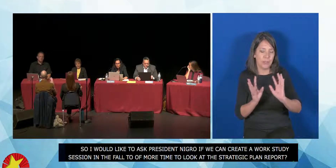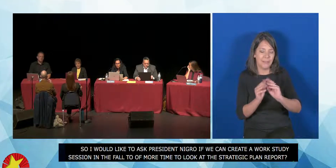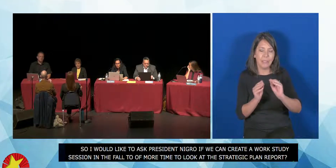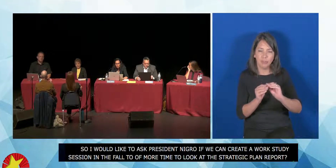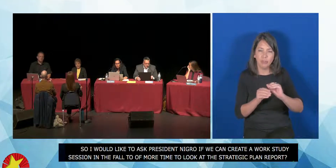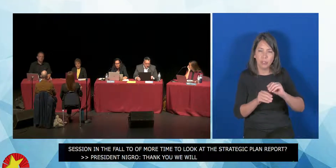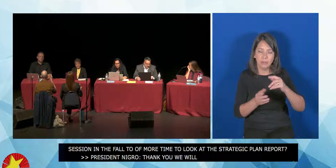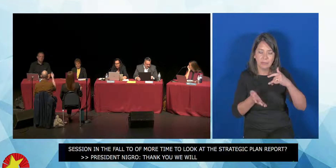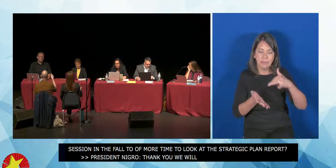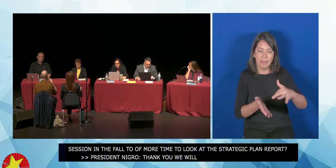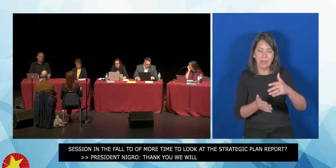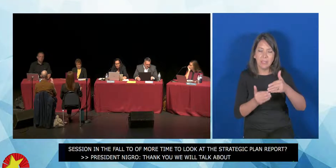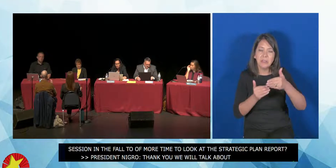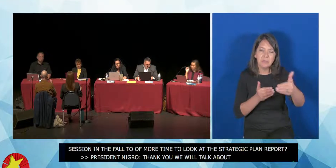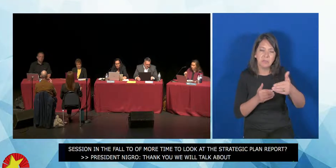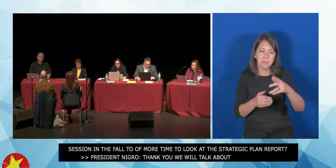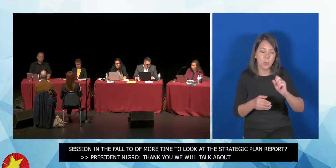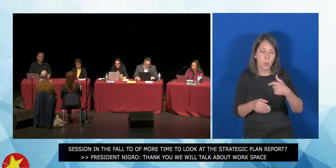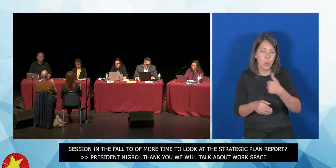take that up there.